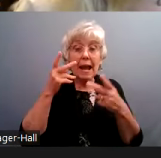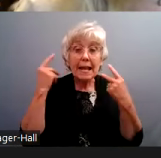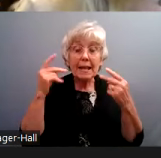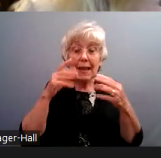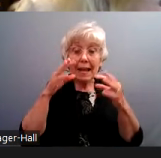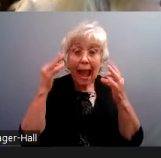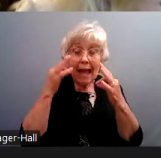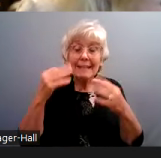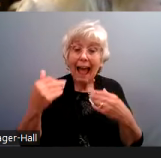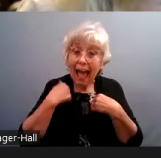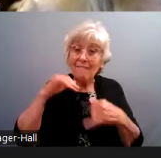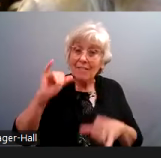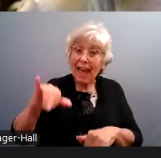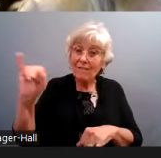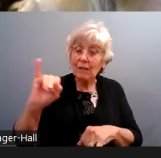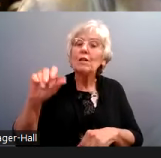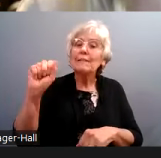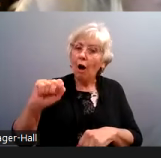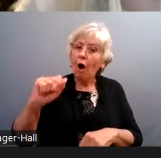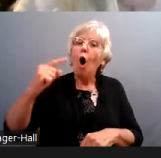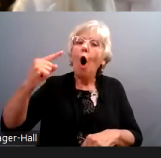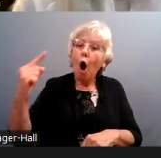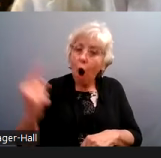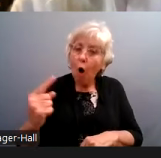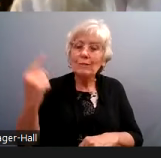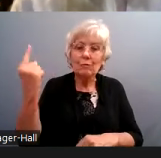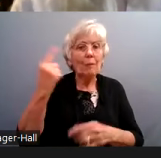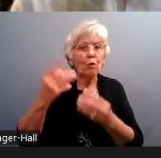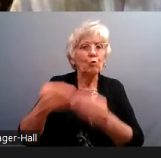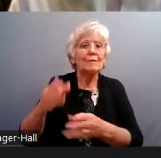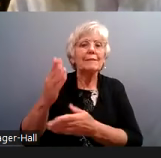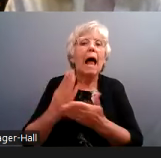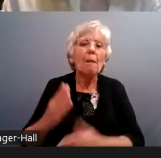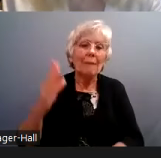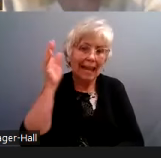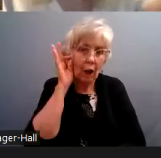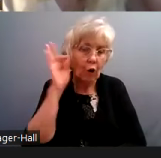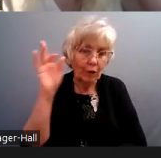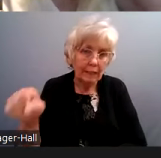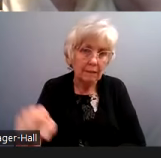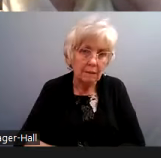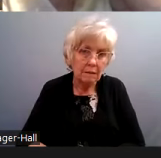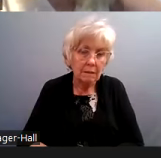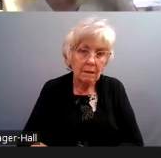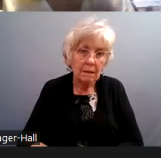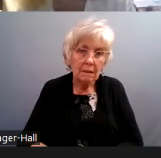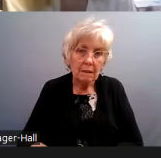always hair loss. There's usually some kind of hair loss there. So, but they can